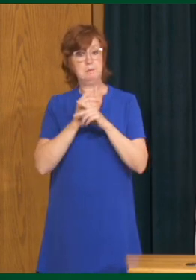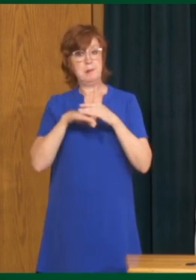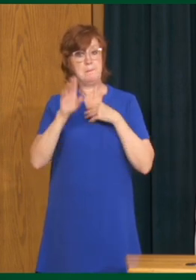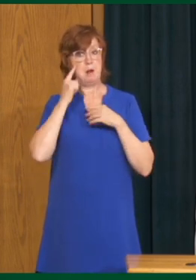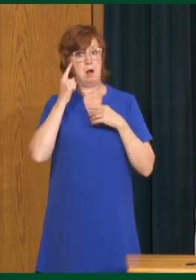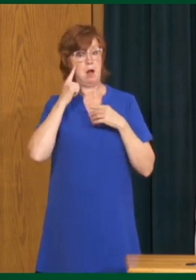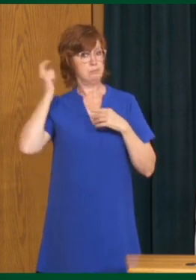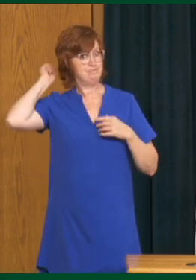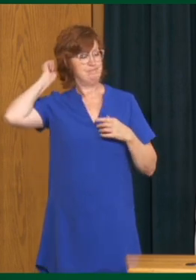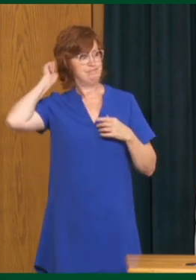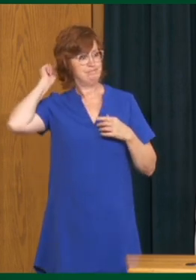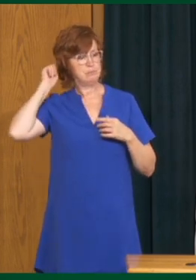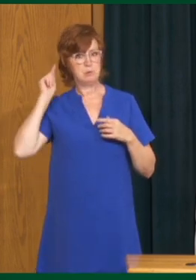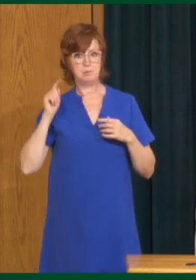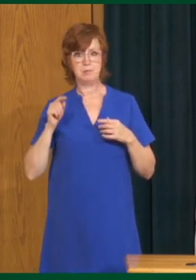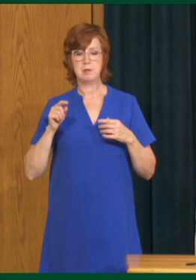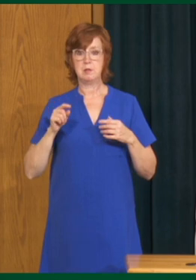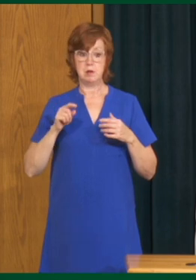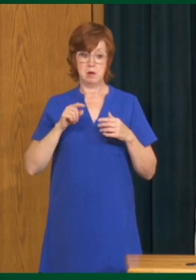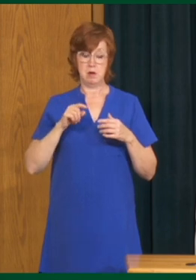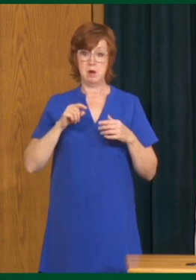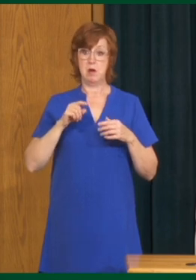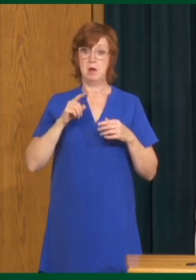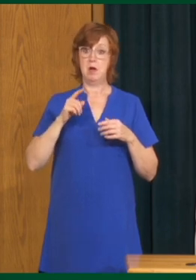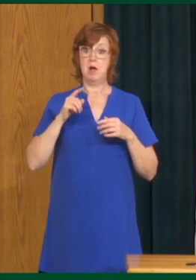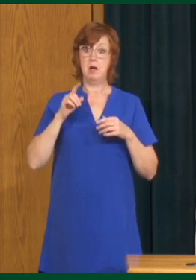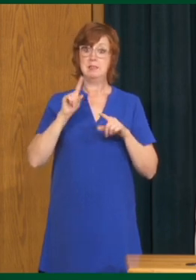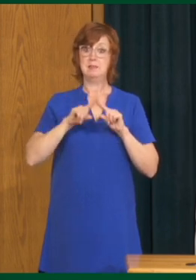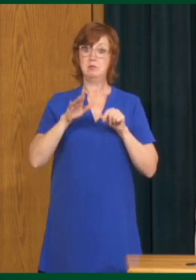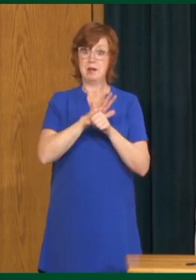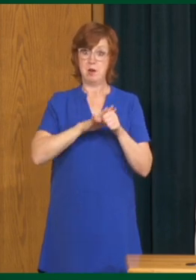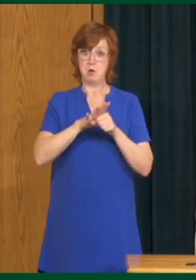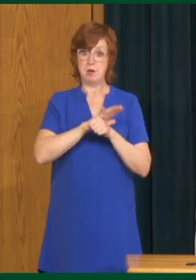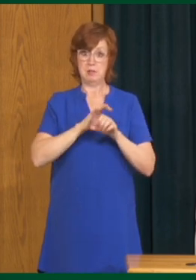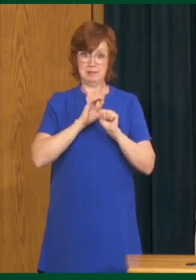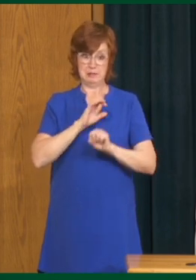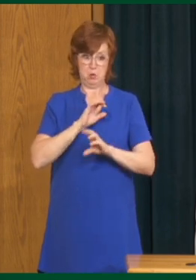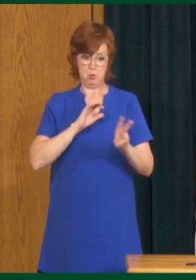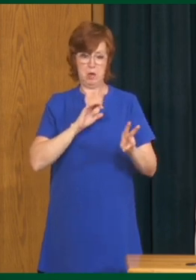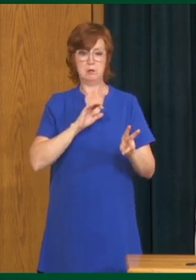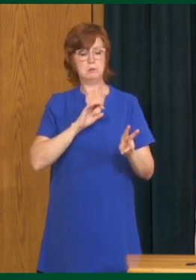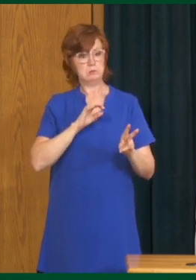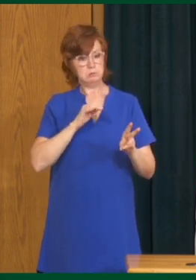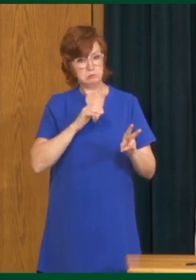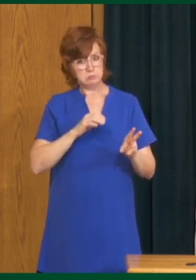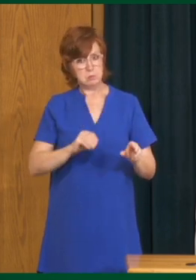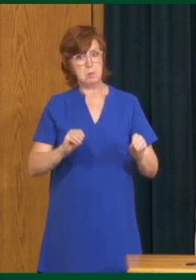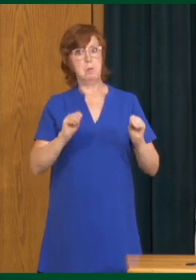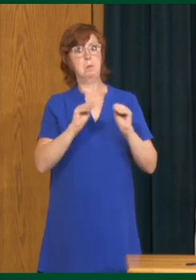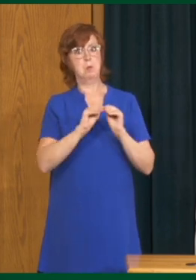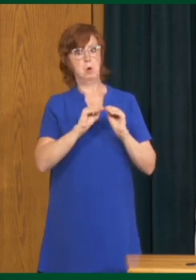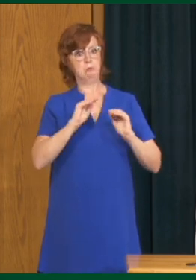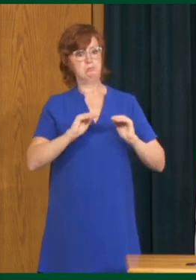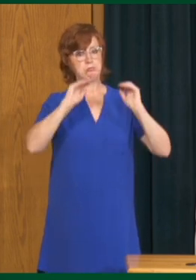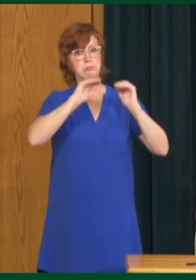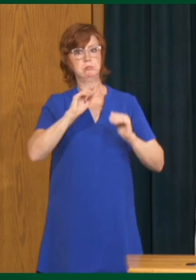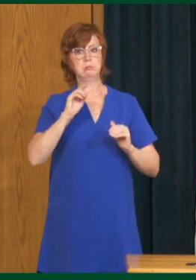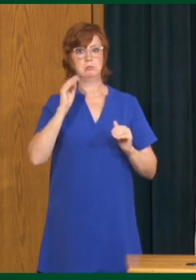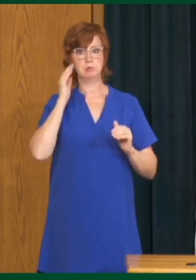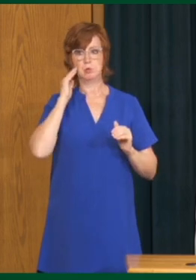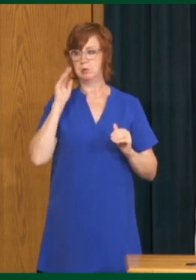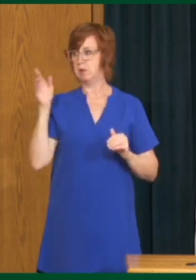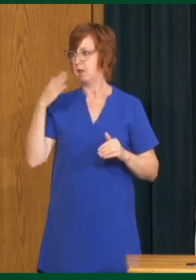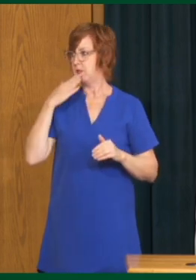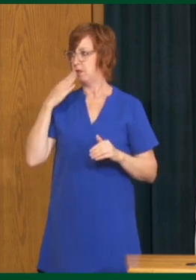if they live in a specific part of the province. But I think we should not be complacent if we live in any other part of the province either.